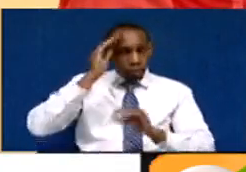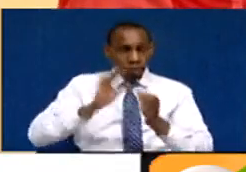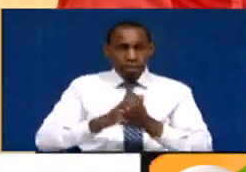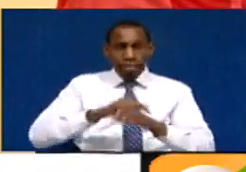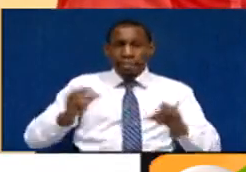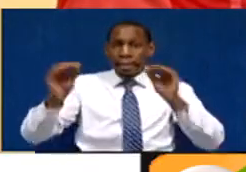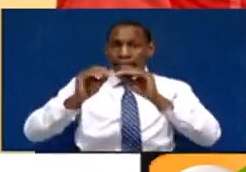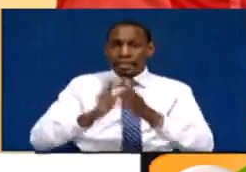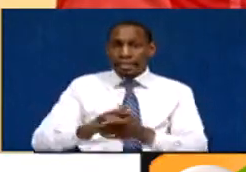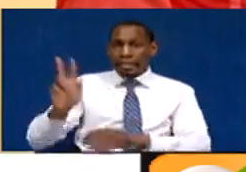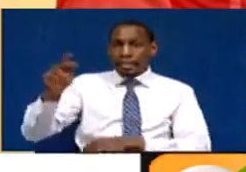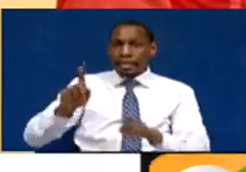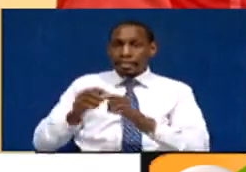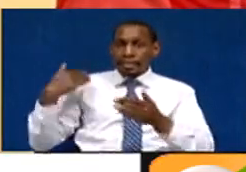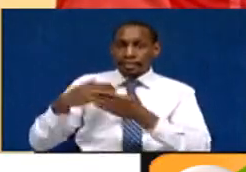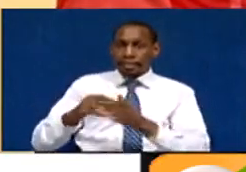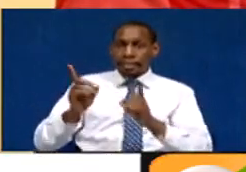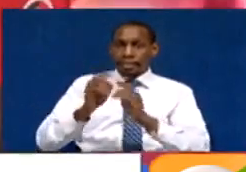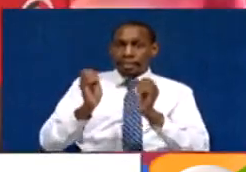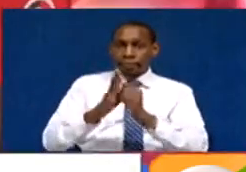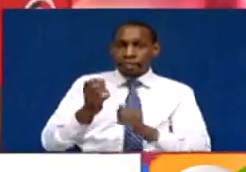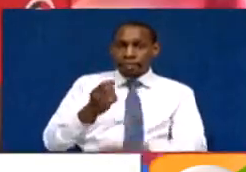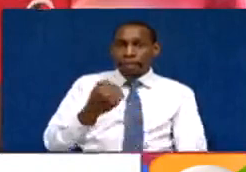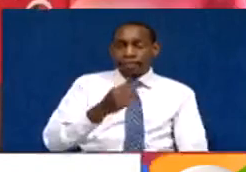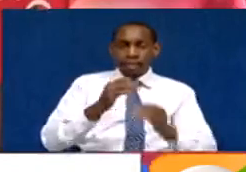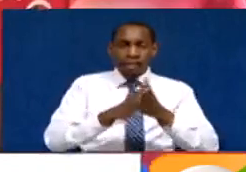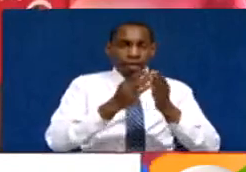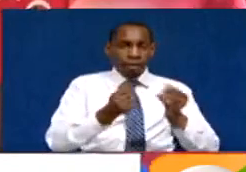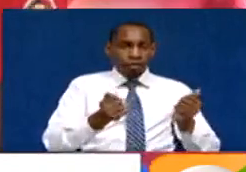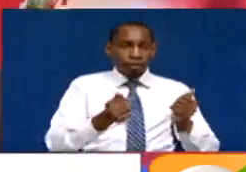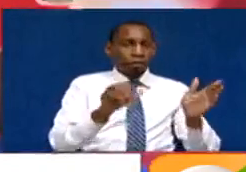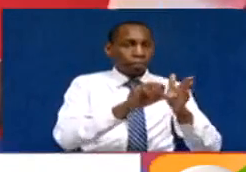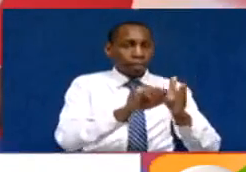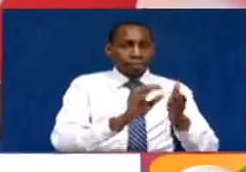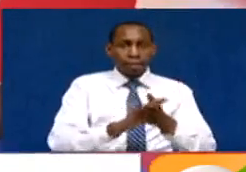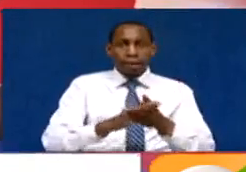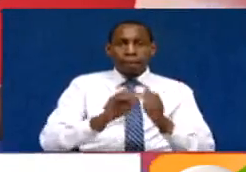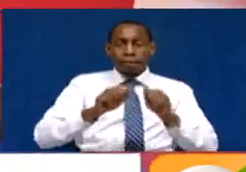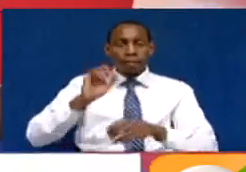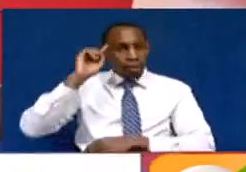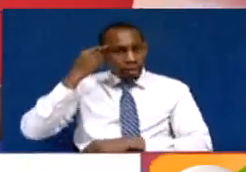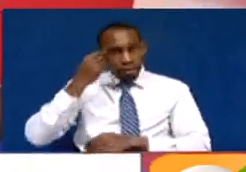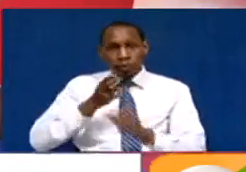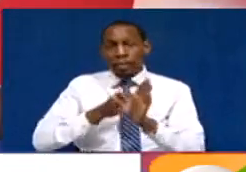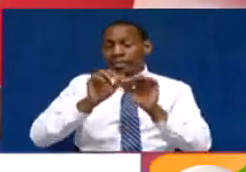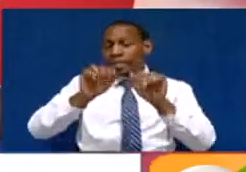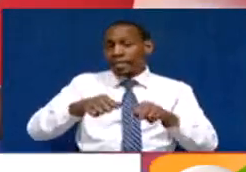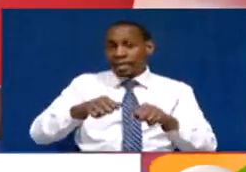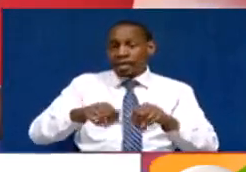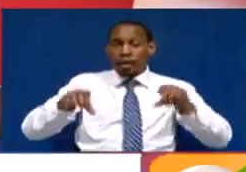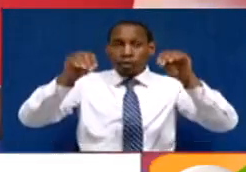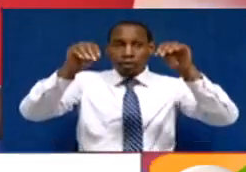FIFA Congress. Kenya also has until the 14th of this month to resolve its issues in order to be considered to participate